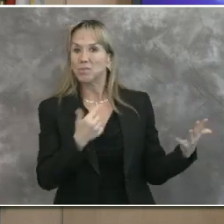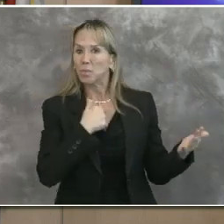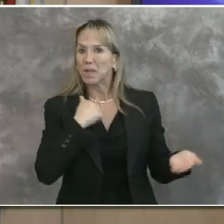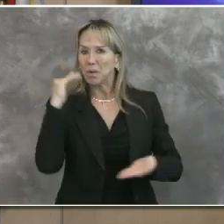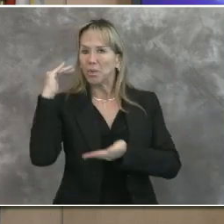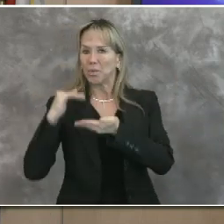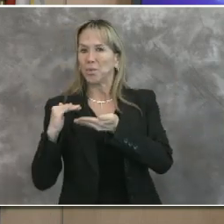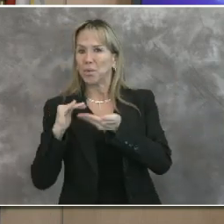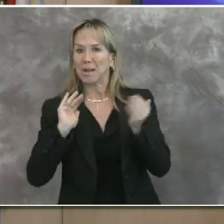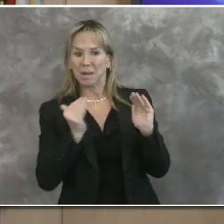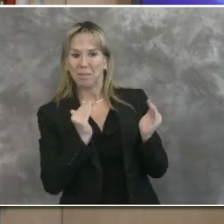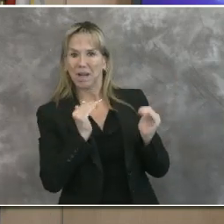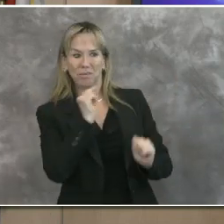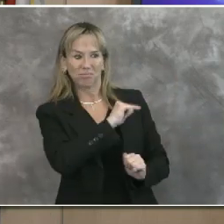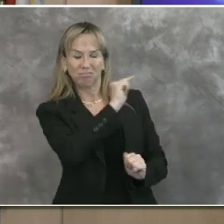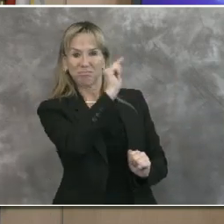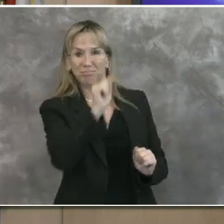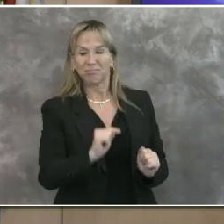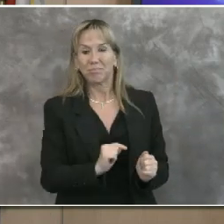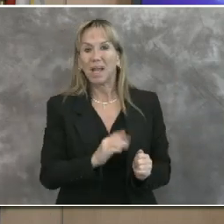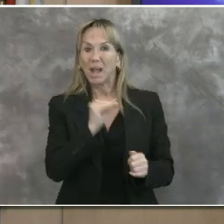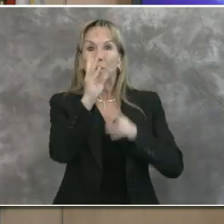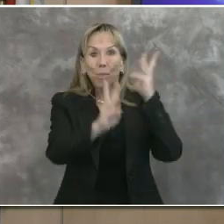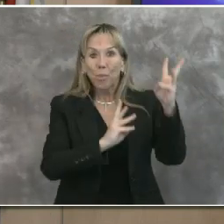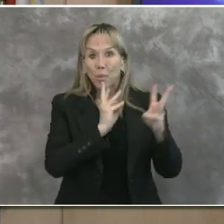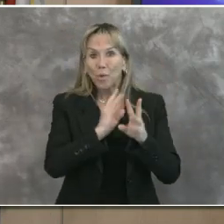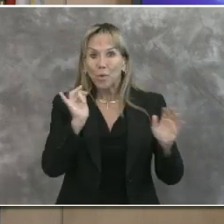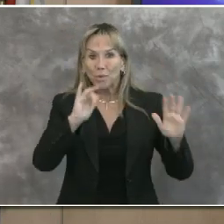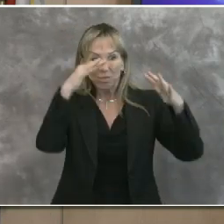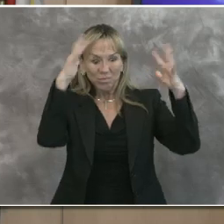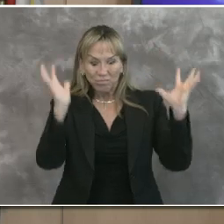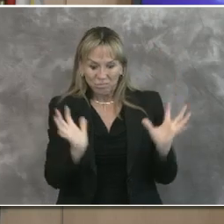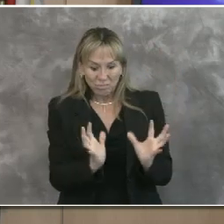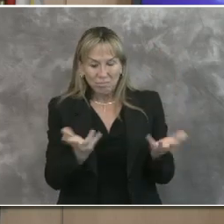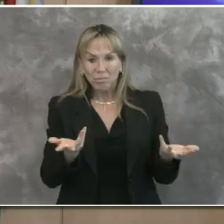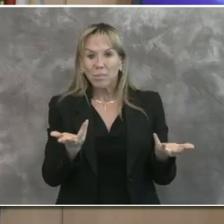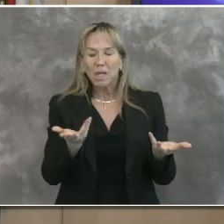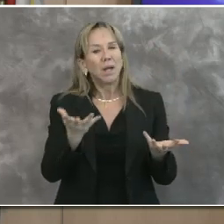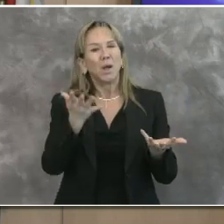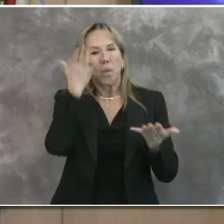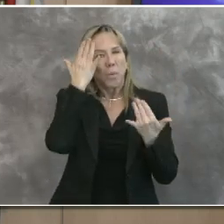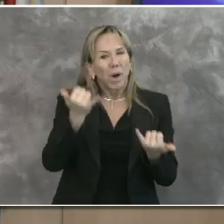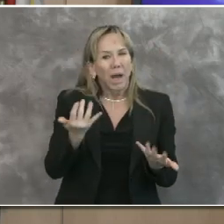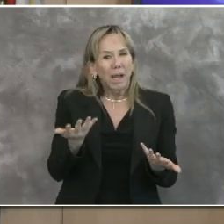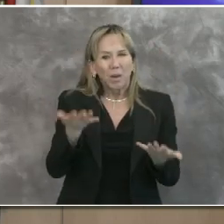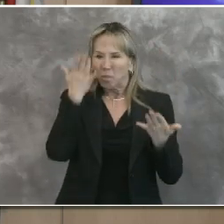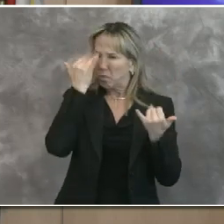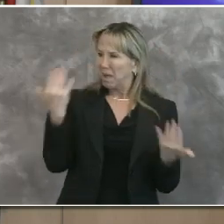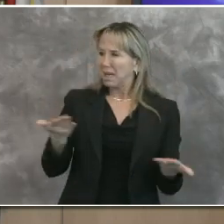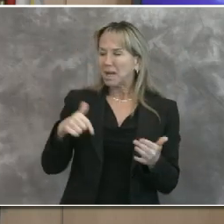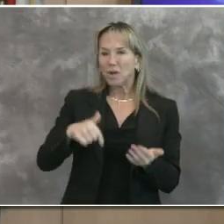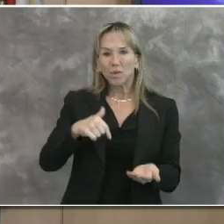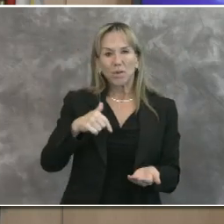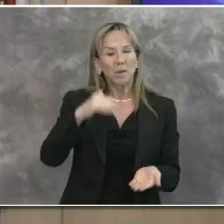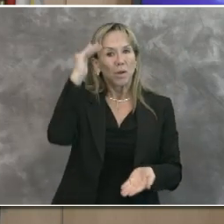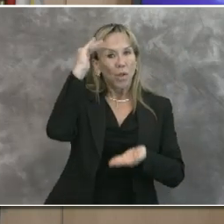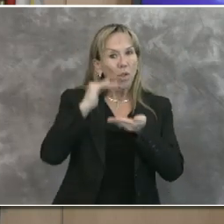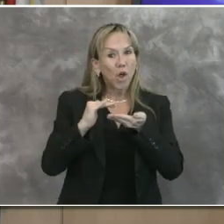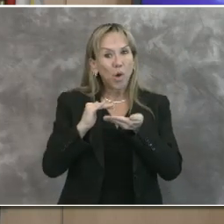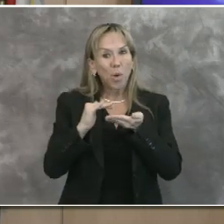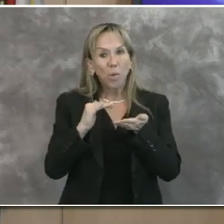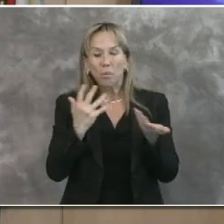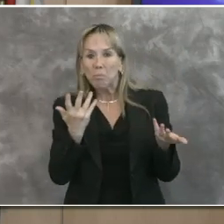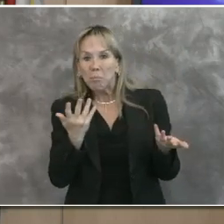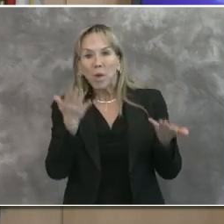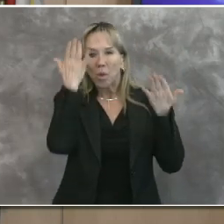areas in America and throughout the world. But we have to continually ask ourselves, why is it that our cases have been low compared to other areas and our